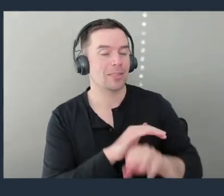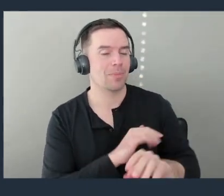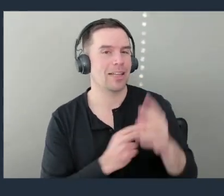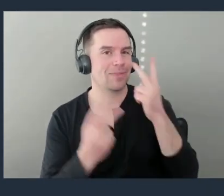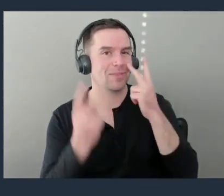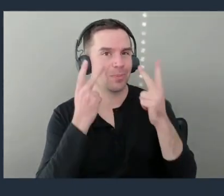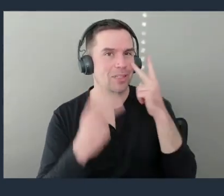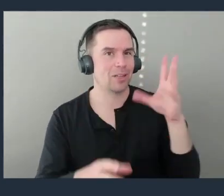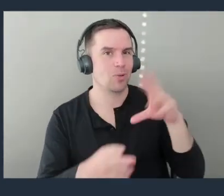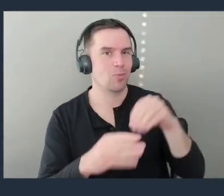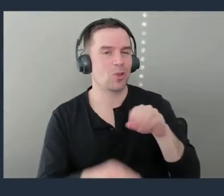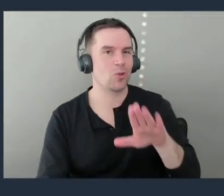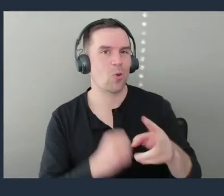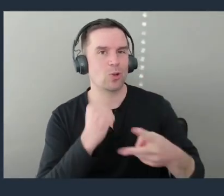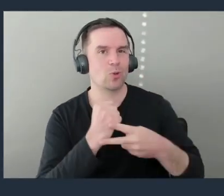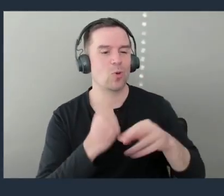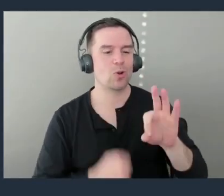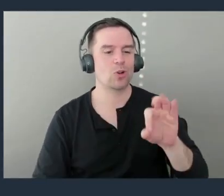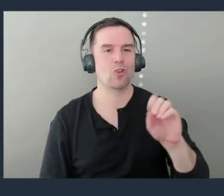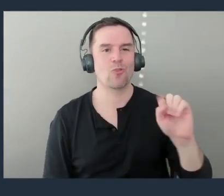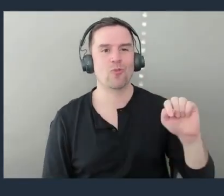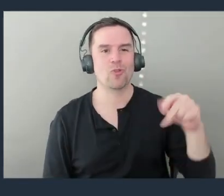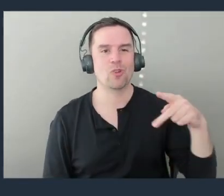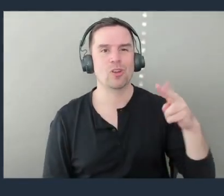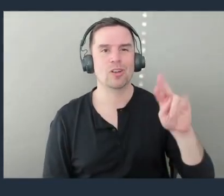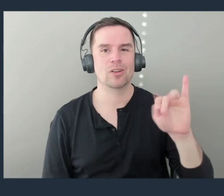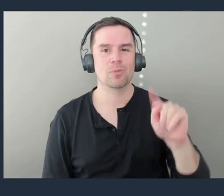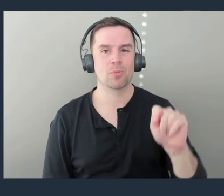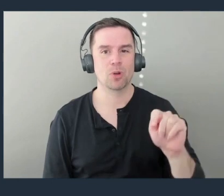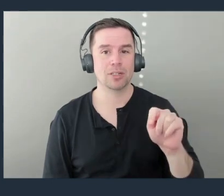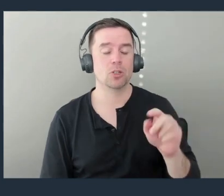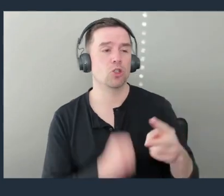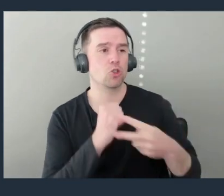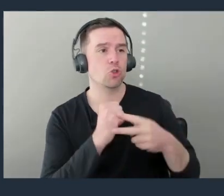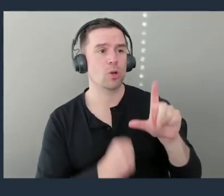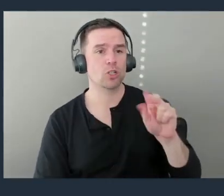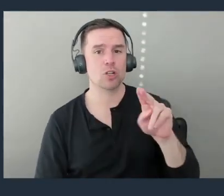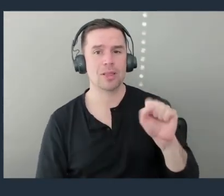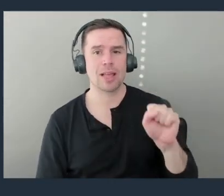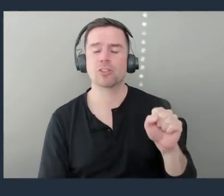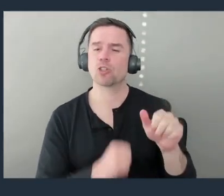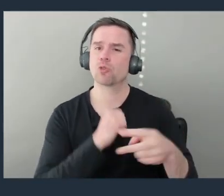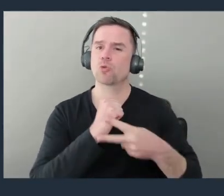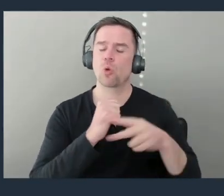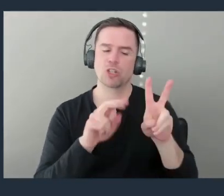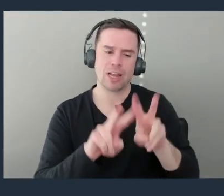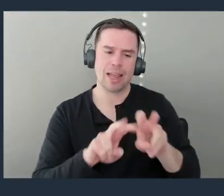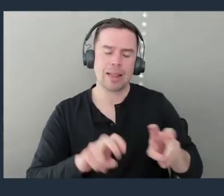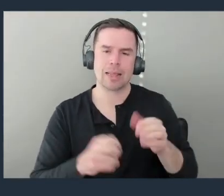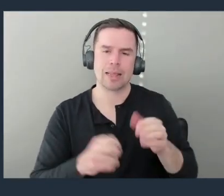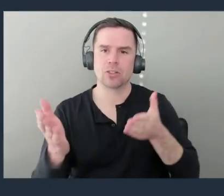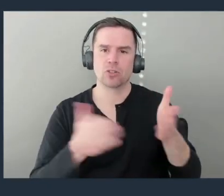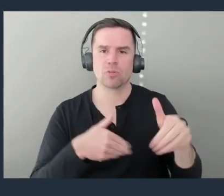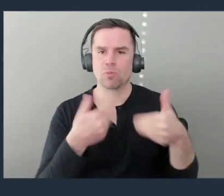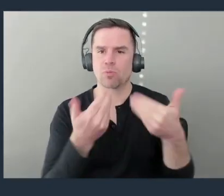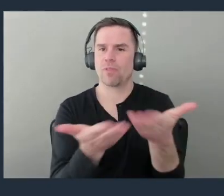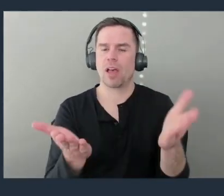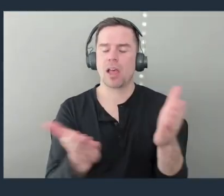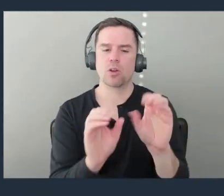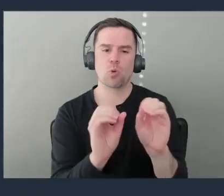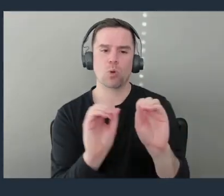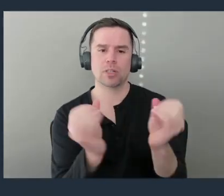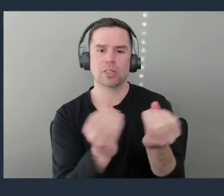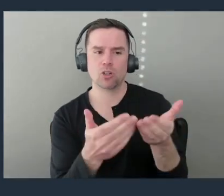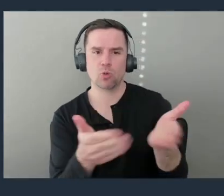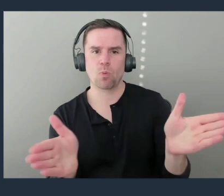footprint. S3 Storage Lens is a storage analytics service that provides organization-wide visibility into